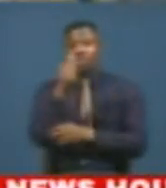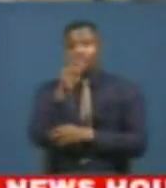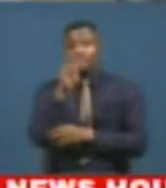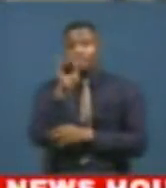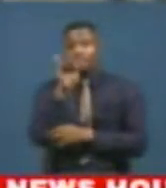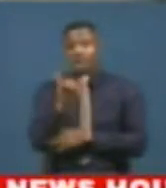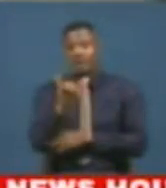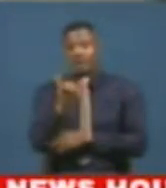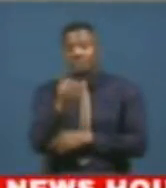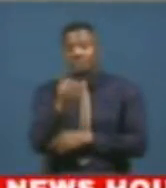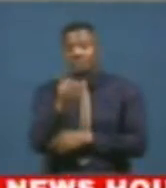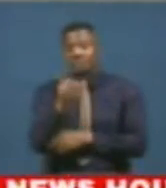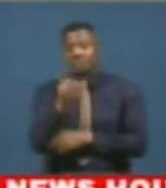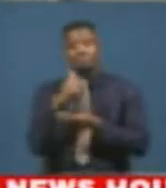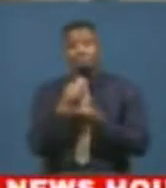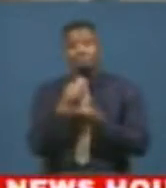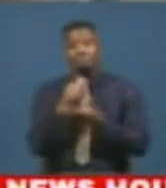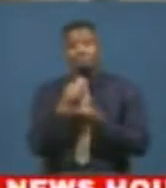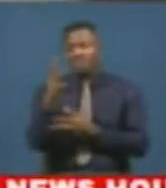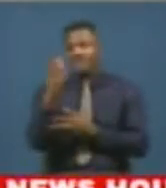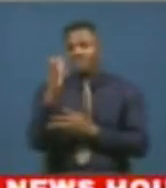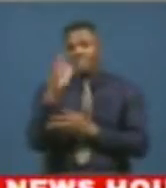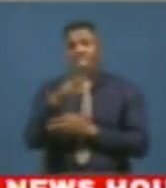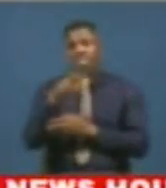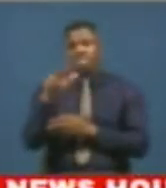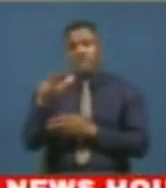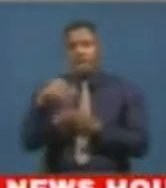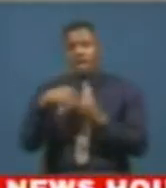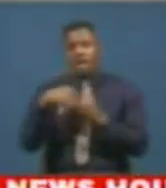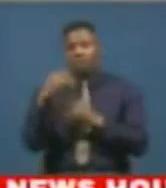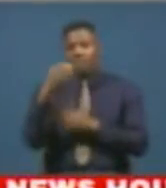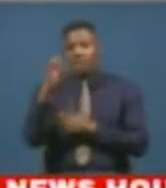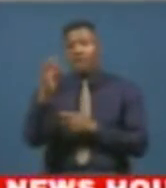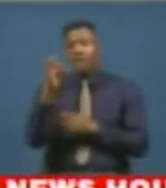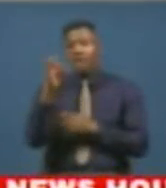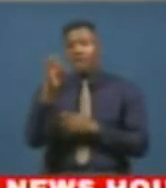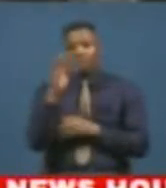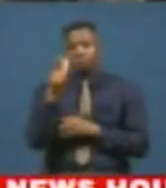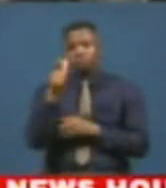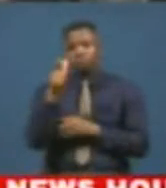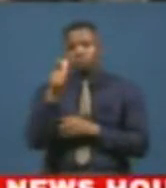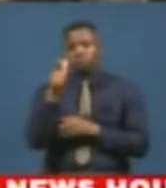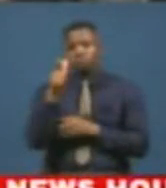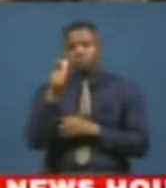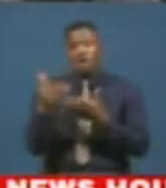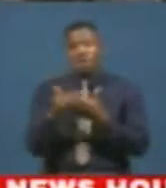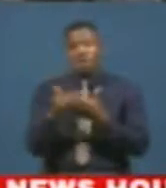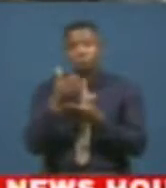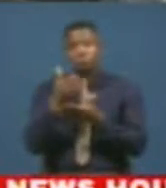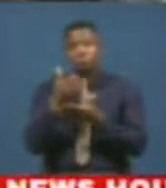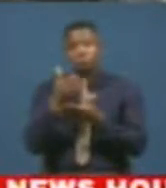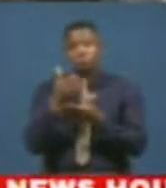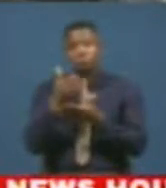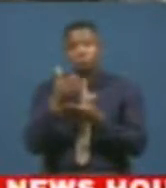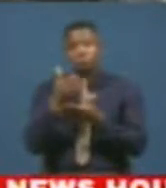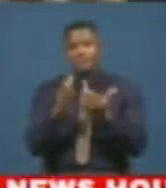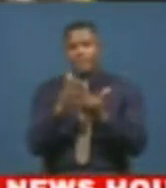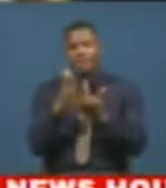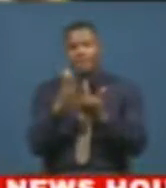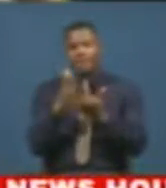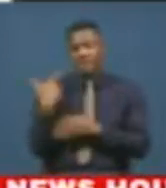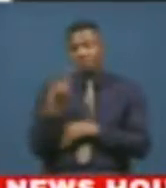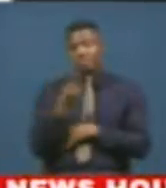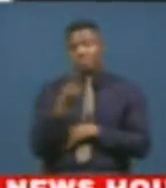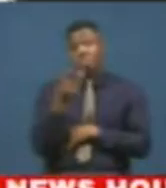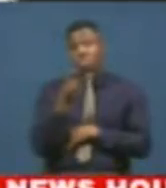In it, he said 533 out of 921 new cases were recorded between last Wednesday